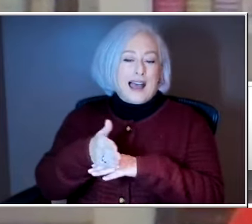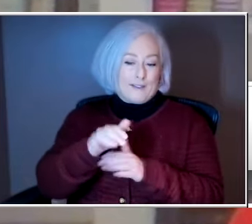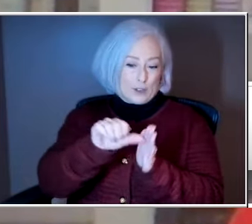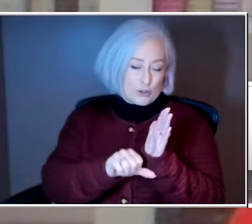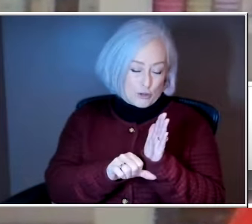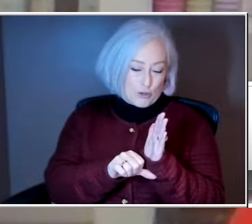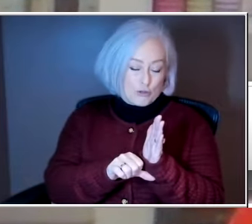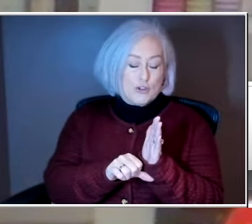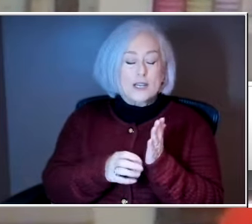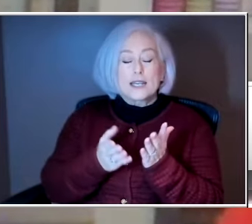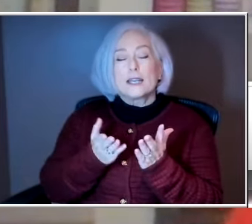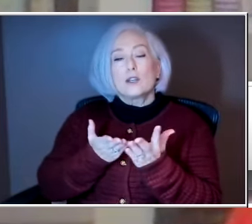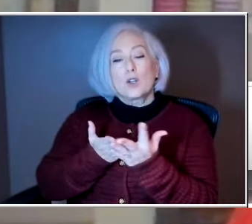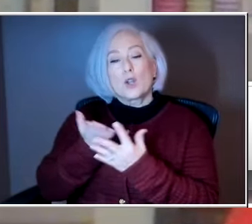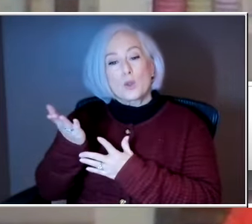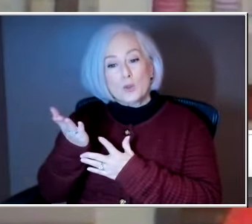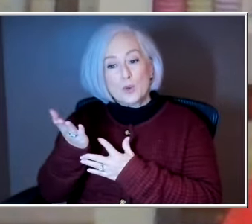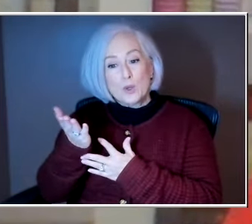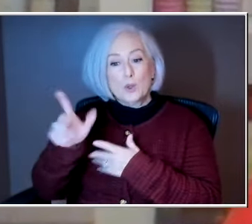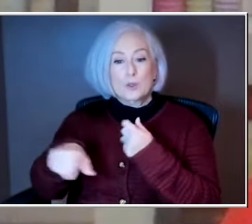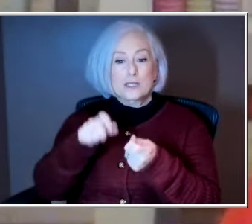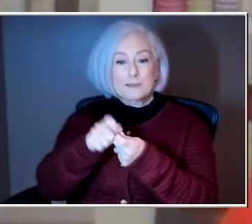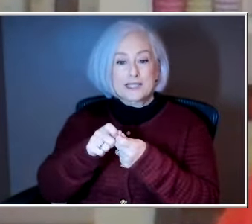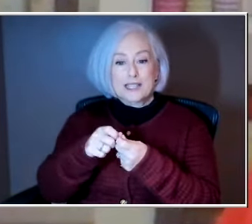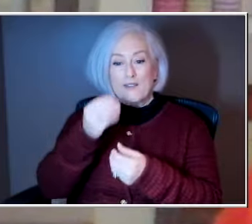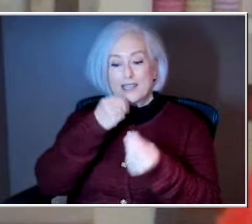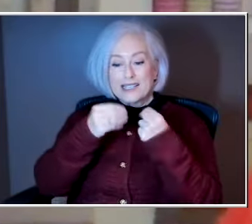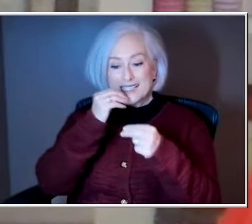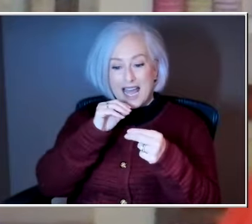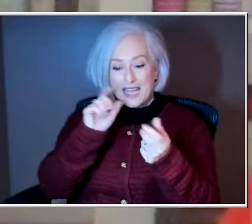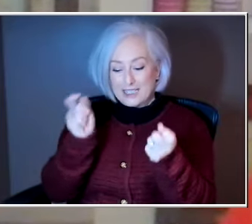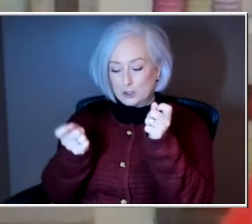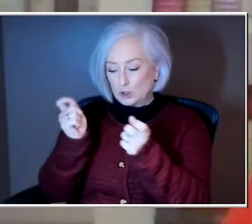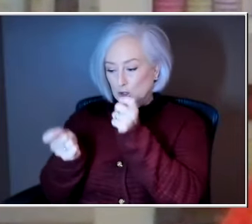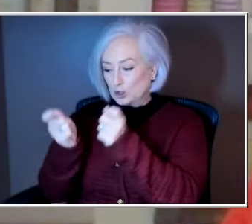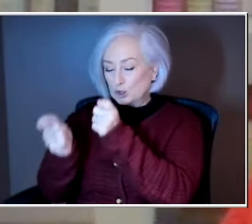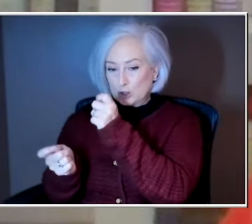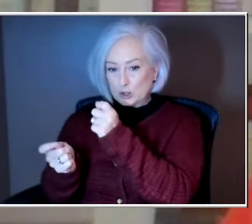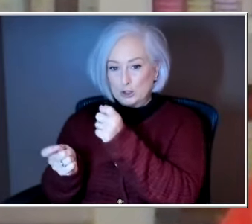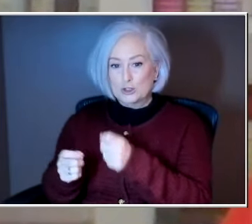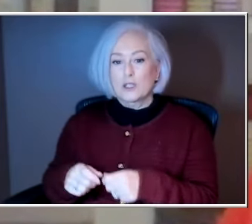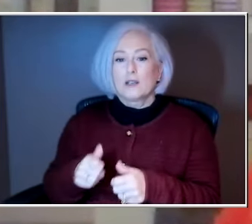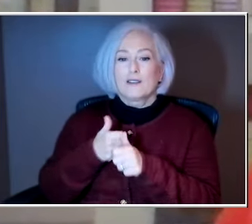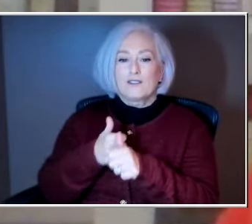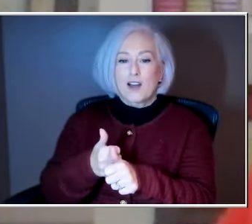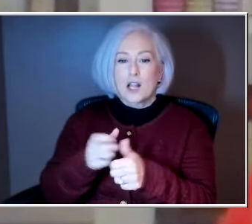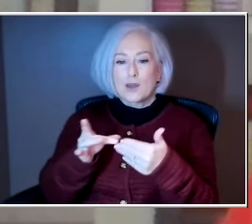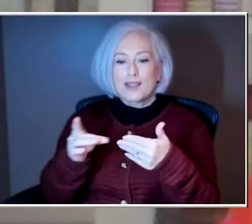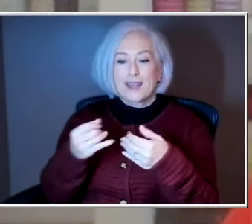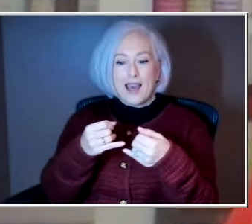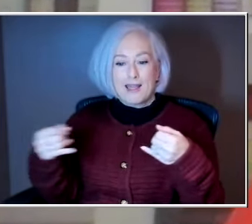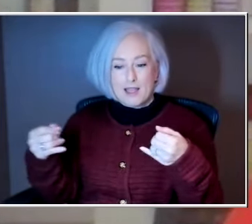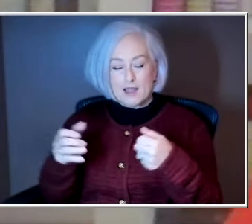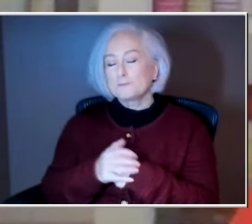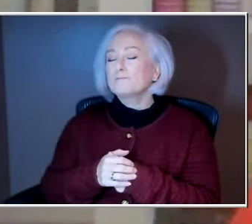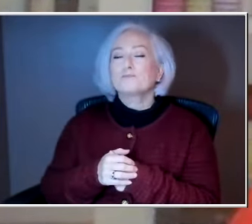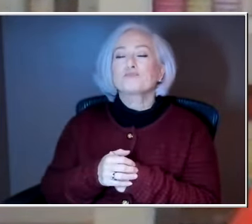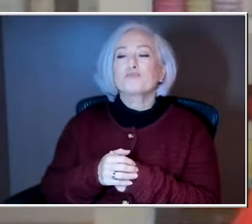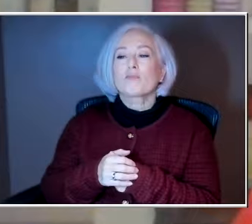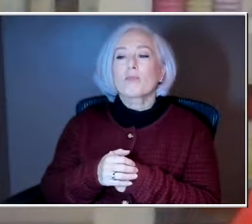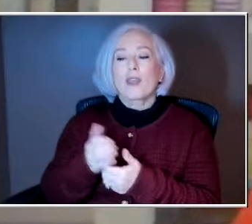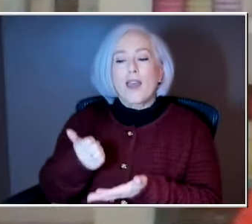go through a specific diet progression for our center's guidelines, and then kind of navigating,